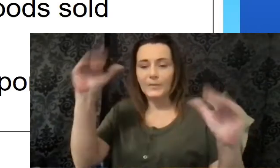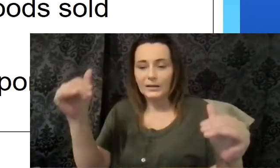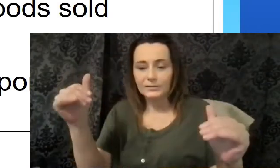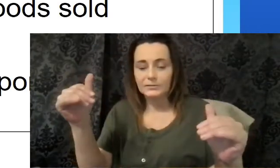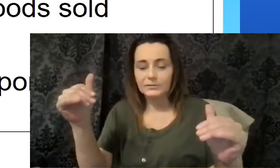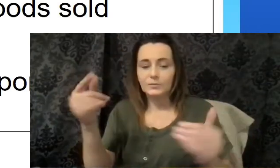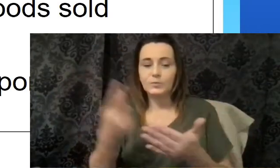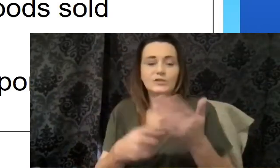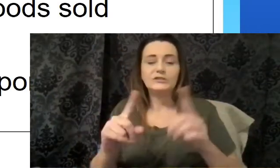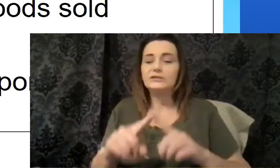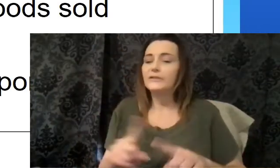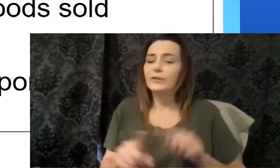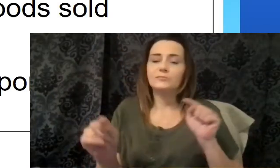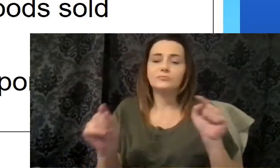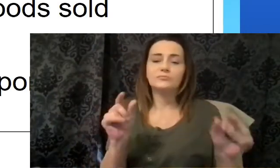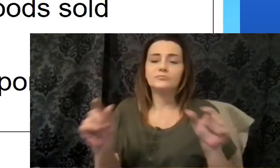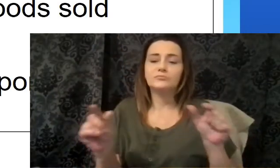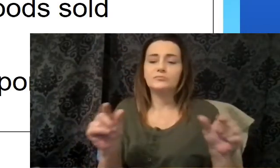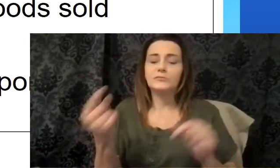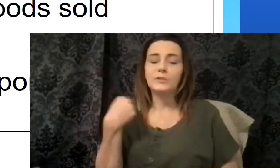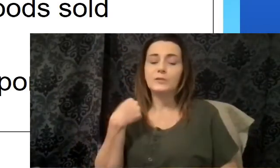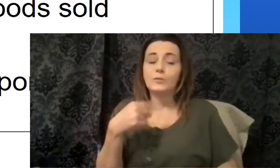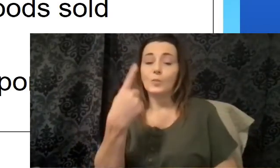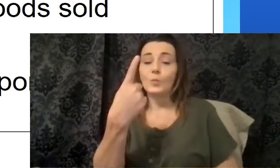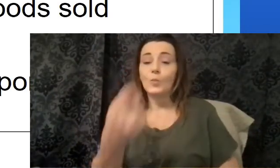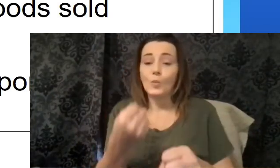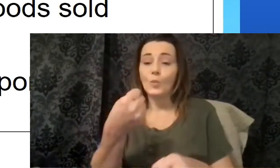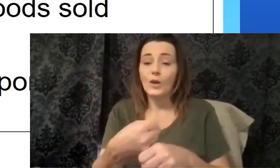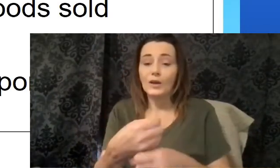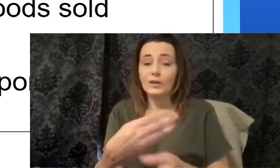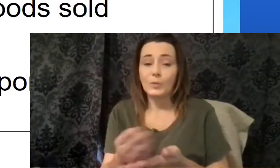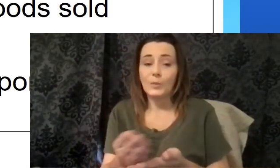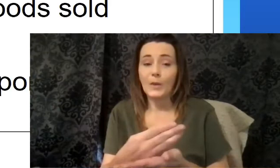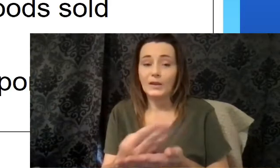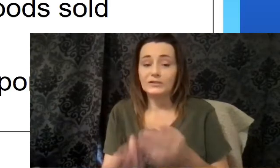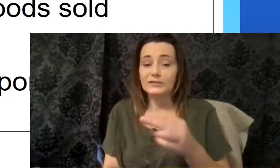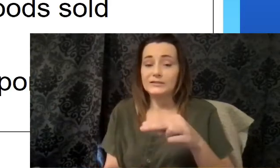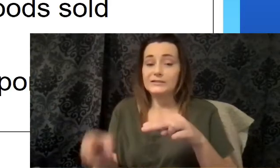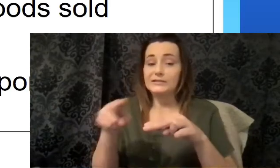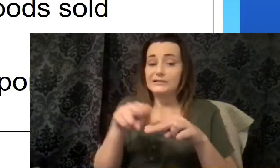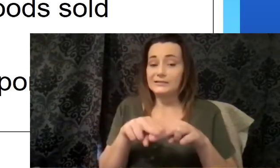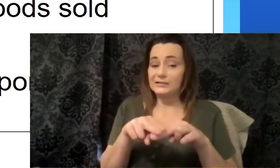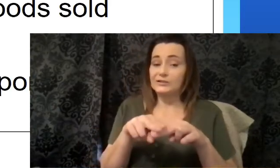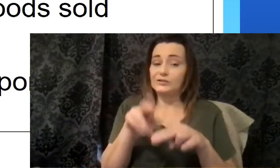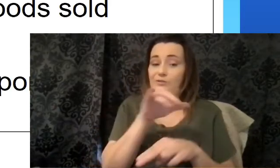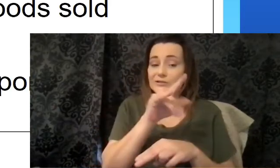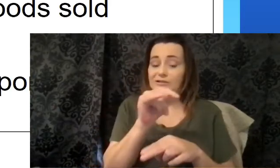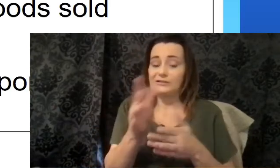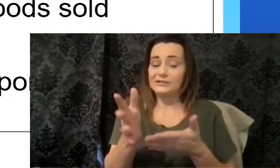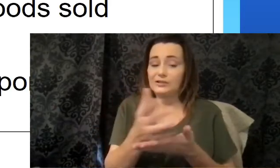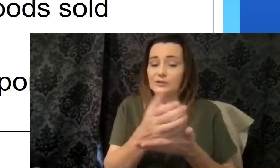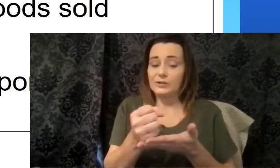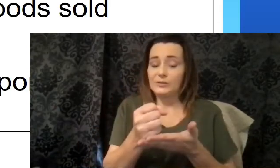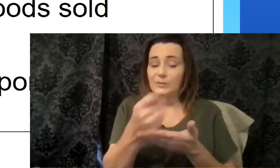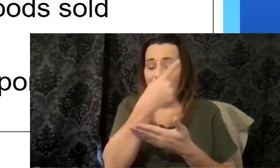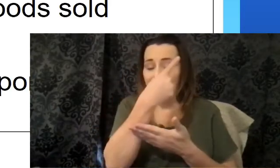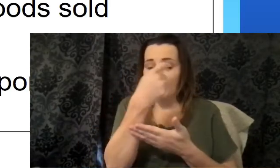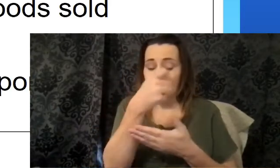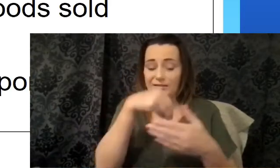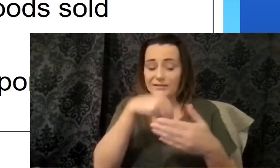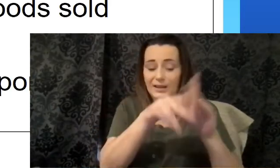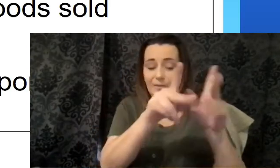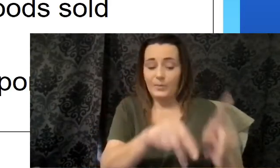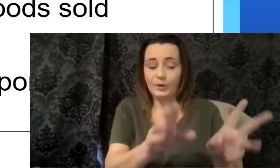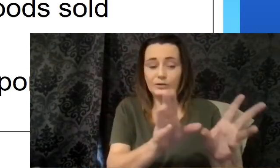about this is that this is a one-year budget. Of course, we anticipate an increase in literature income